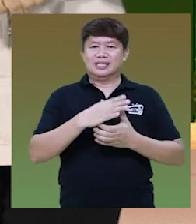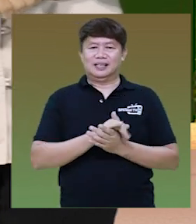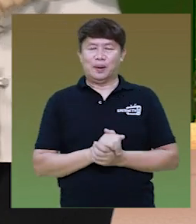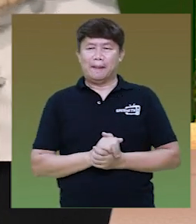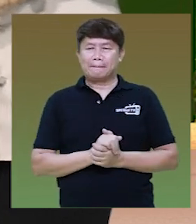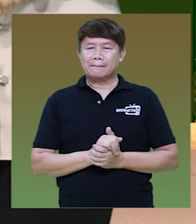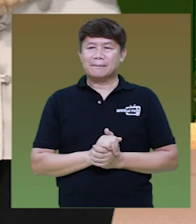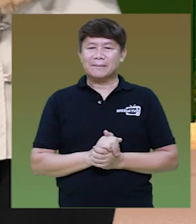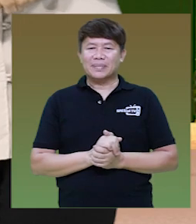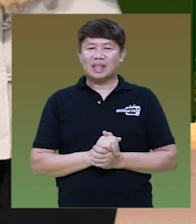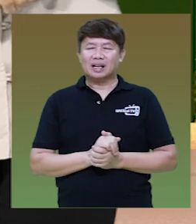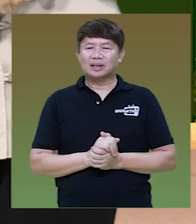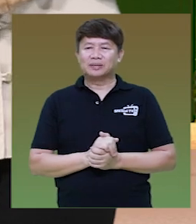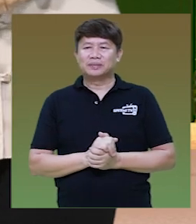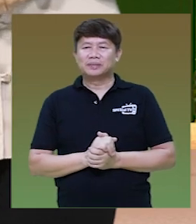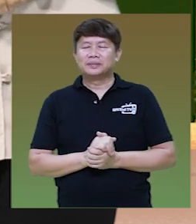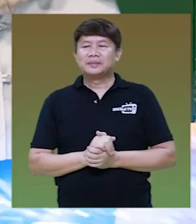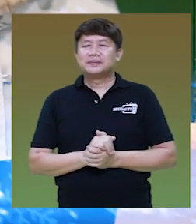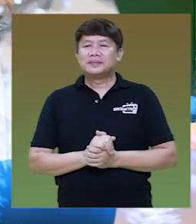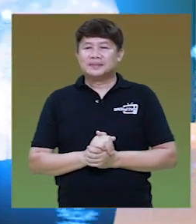butterflies.